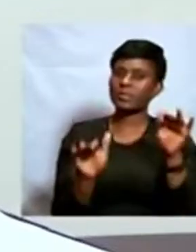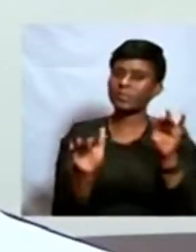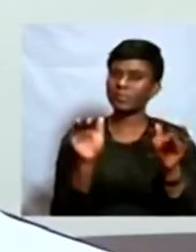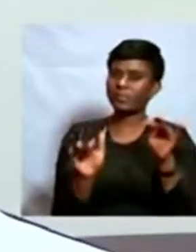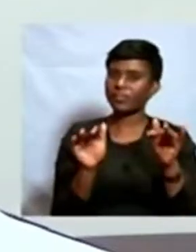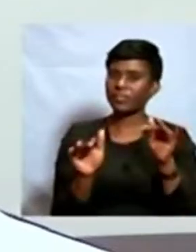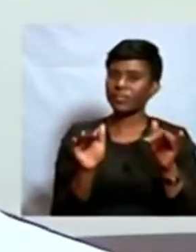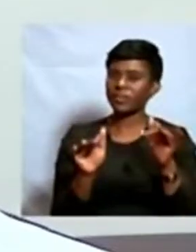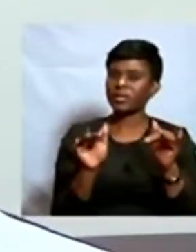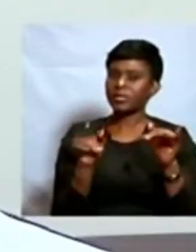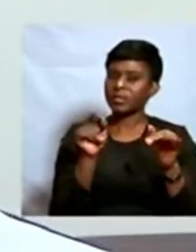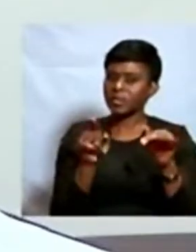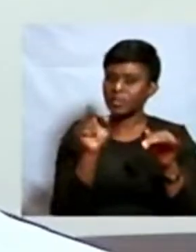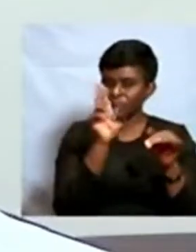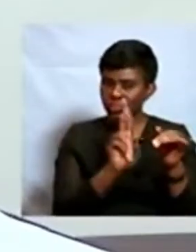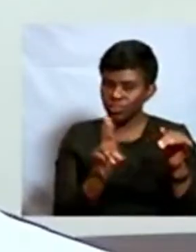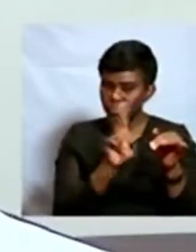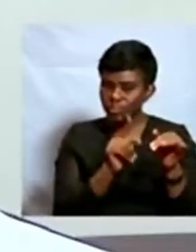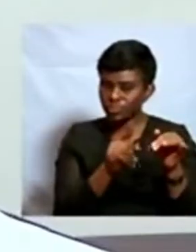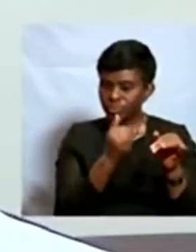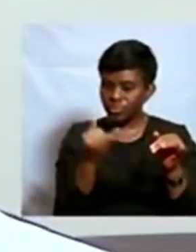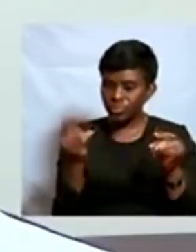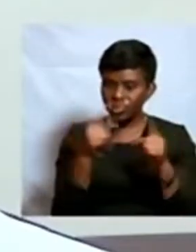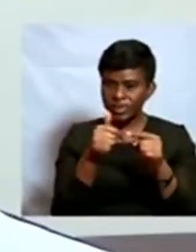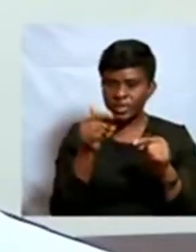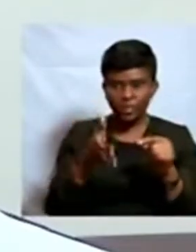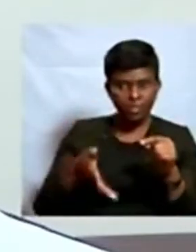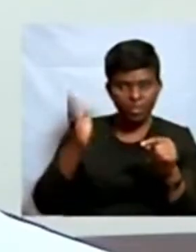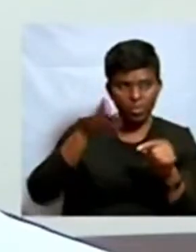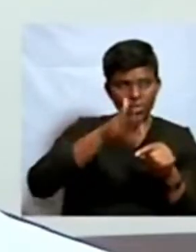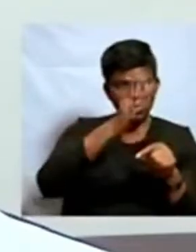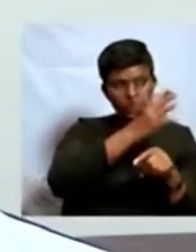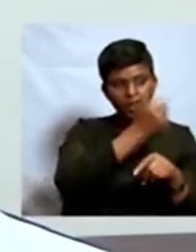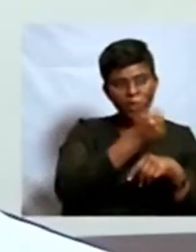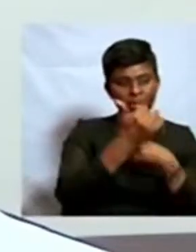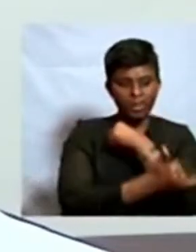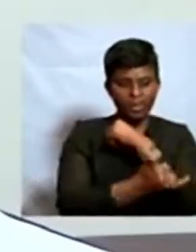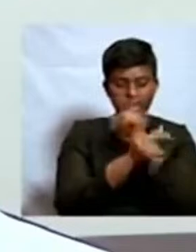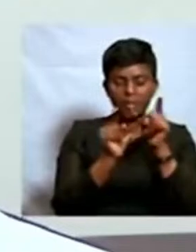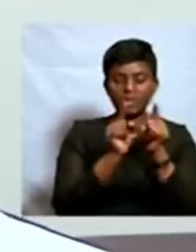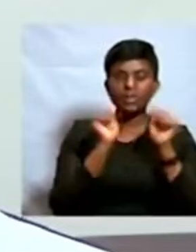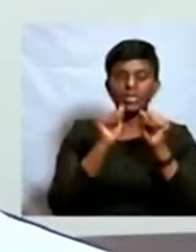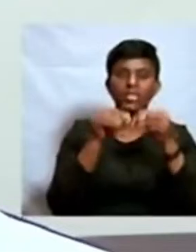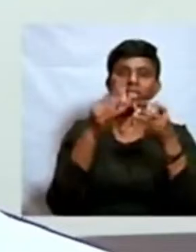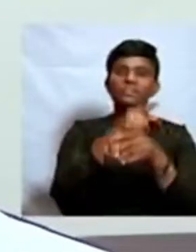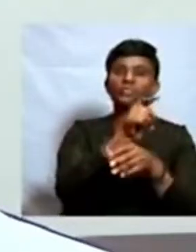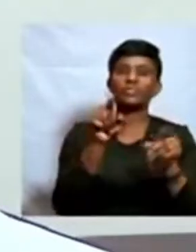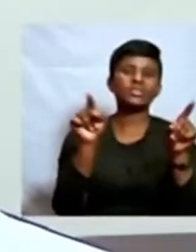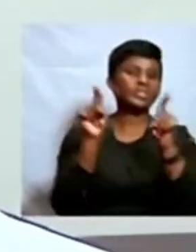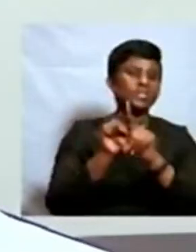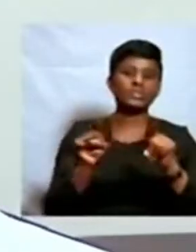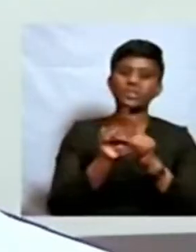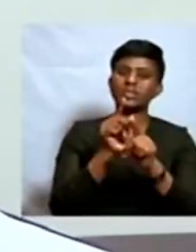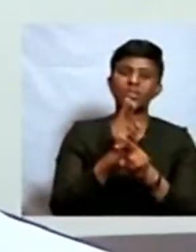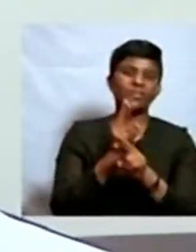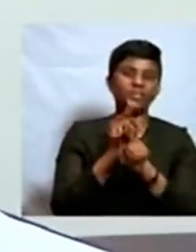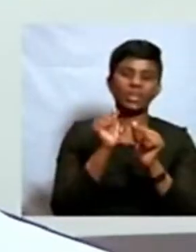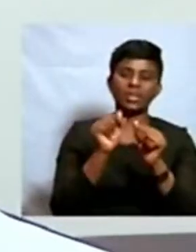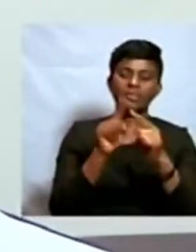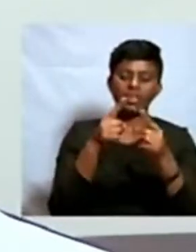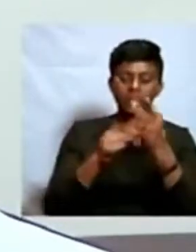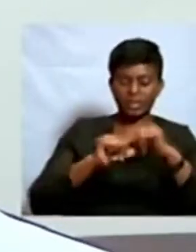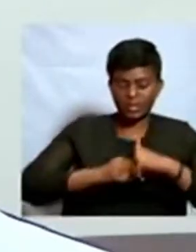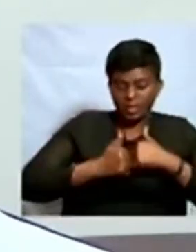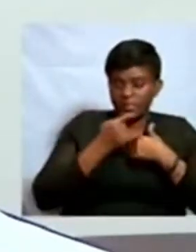the usual thing is that when you go to these other countries, they would also give you the same rights. But what we